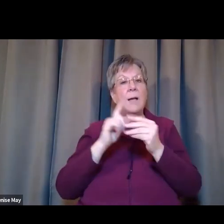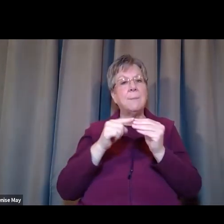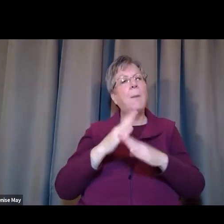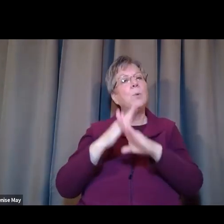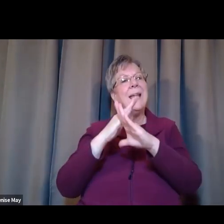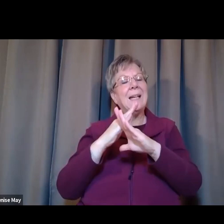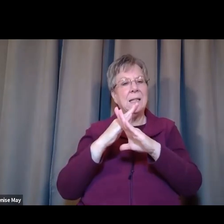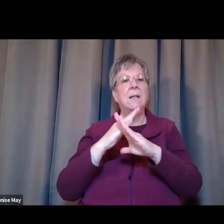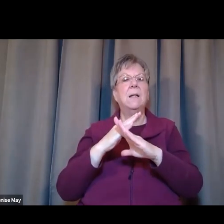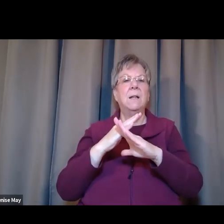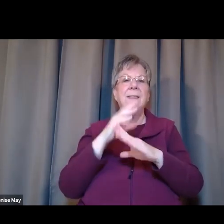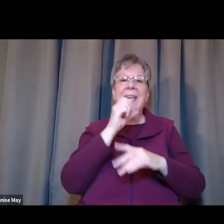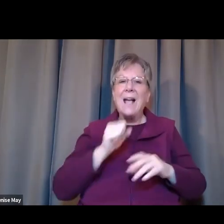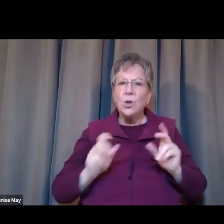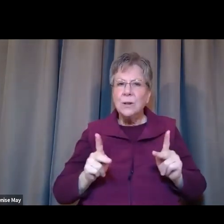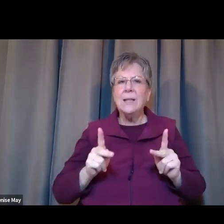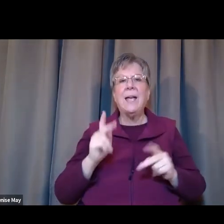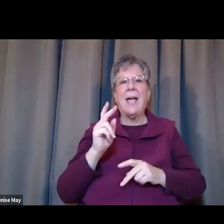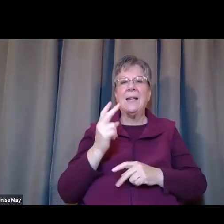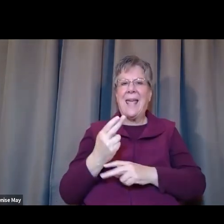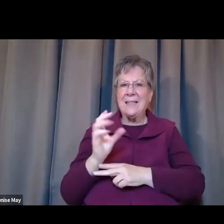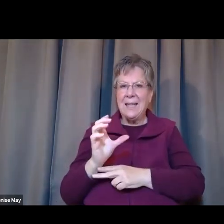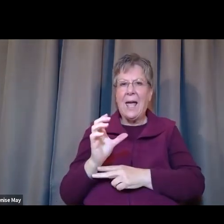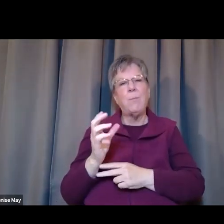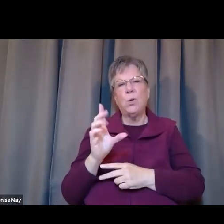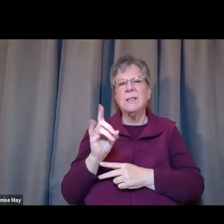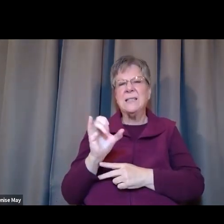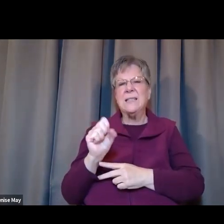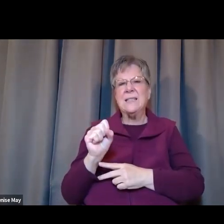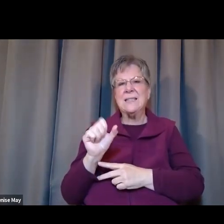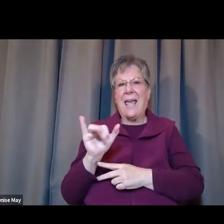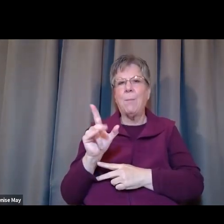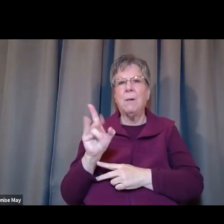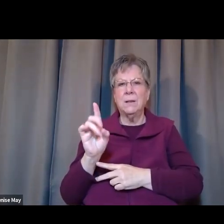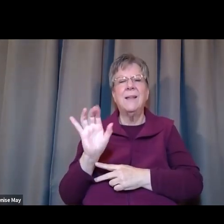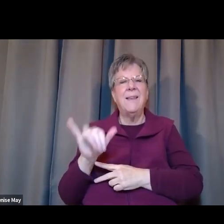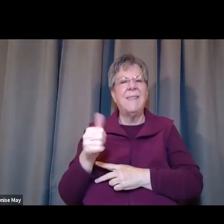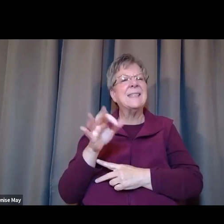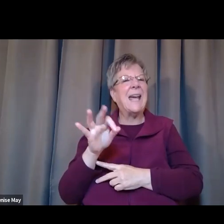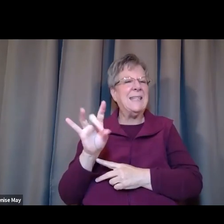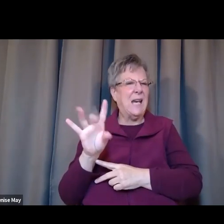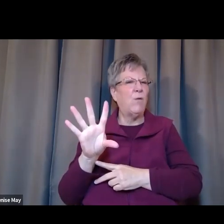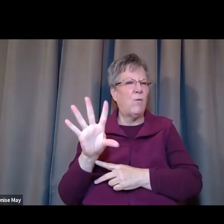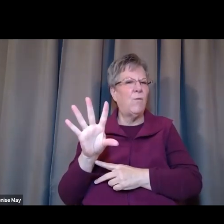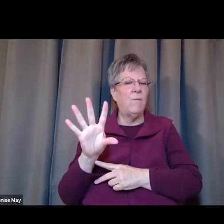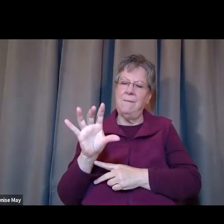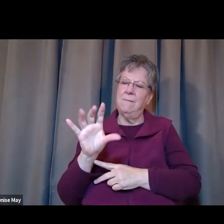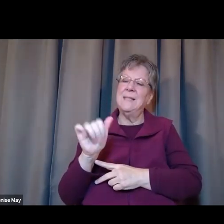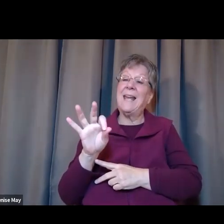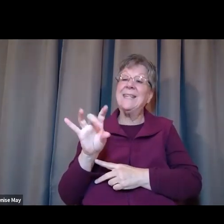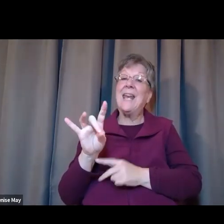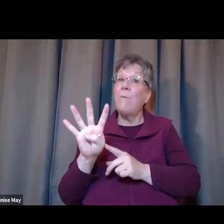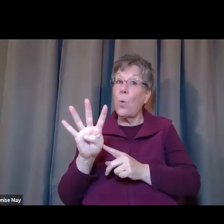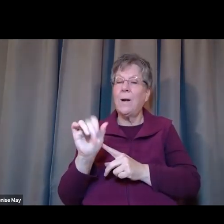and the handicapped. I think currently we refer to the disabled, which is a 1984 act. Protections for